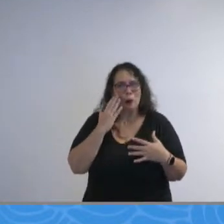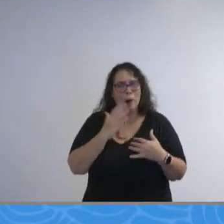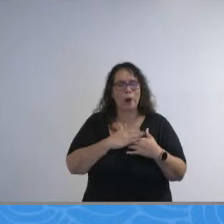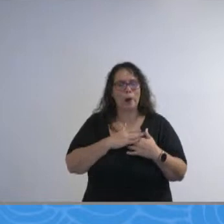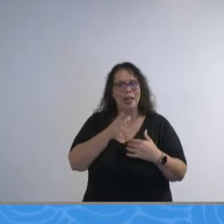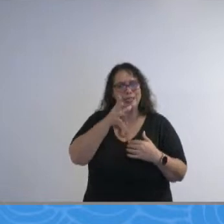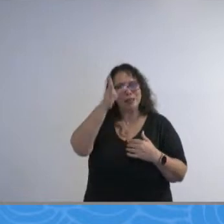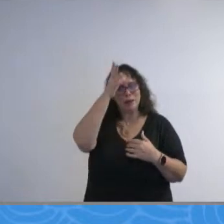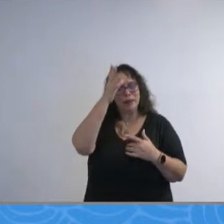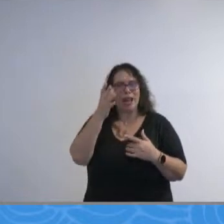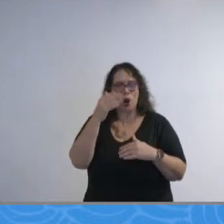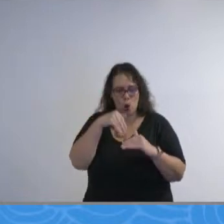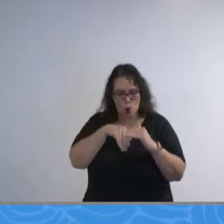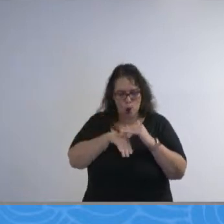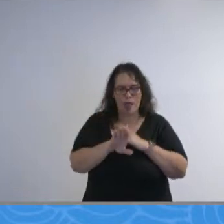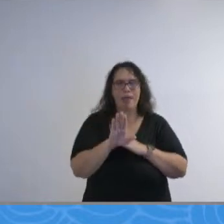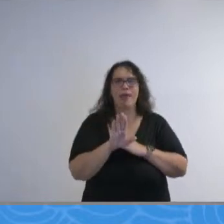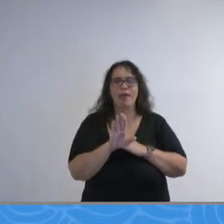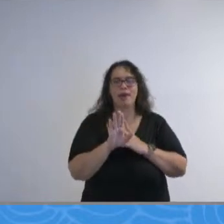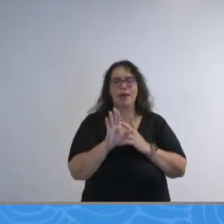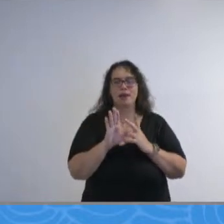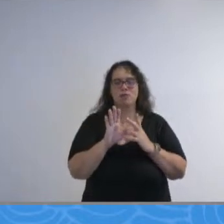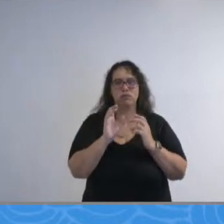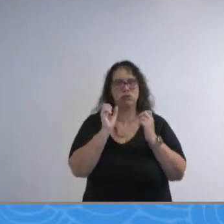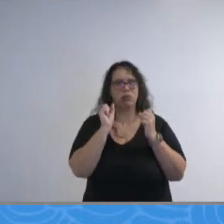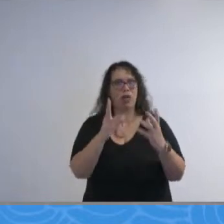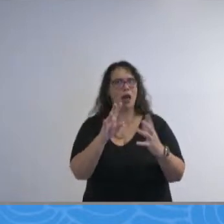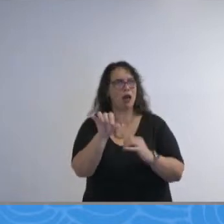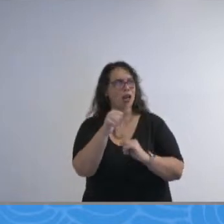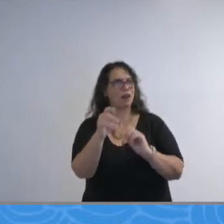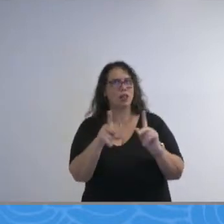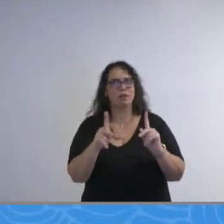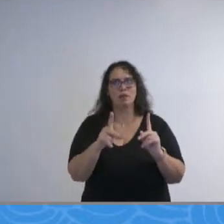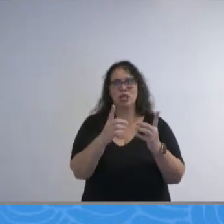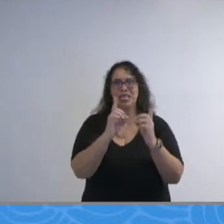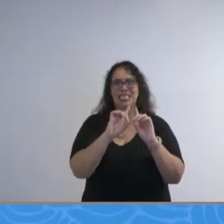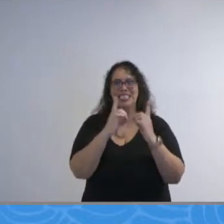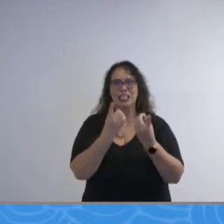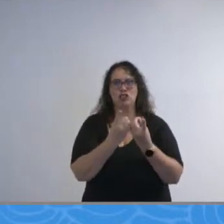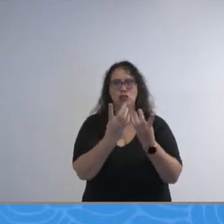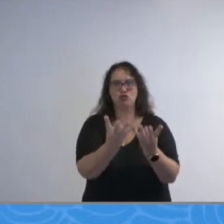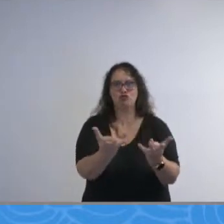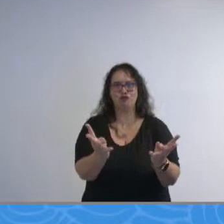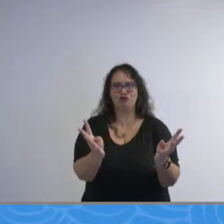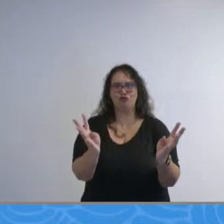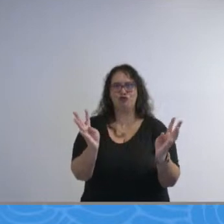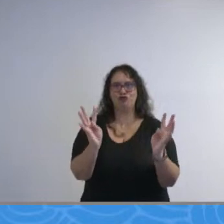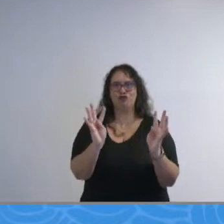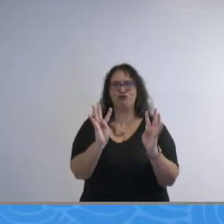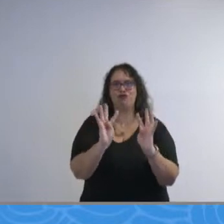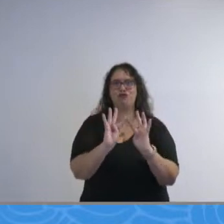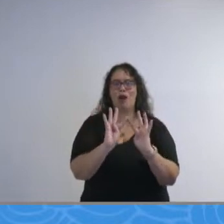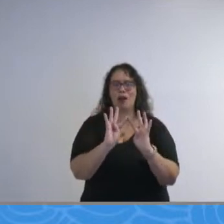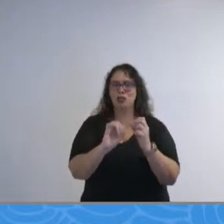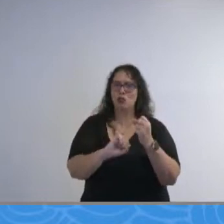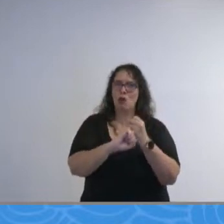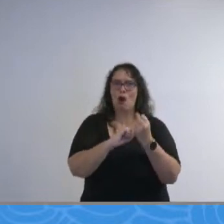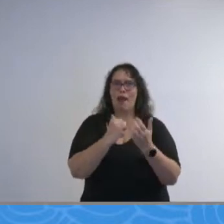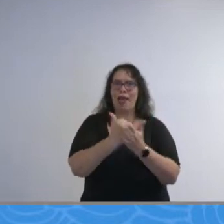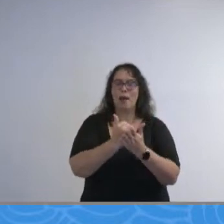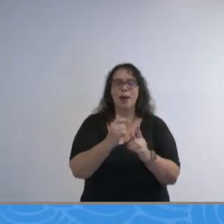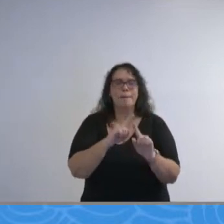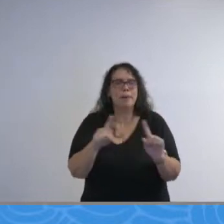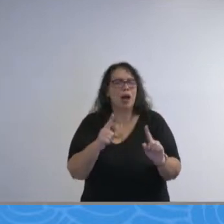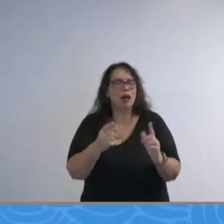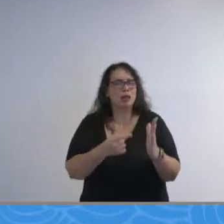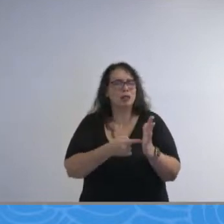a parent can walk in, and there's a lot of other people from the district who are there to help your child, but sometimes it's intimidating to